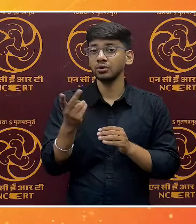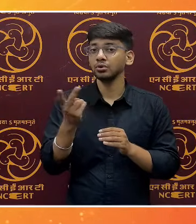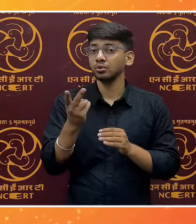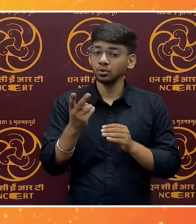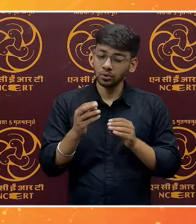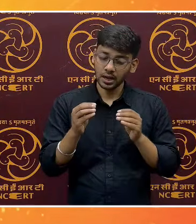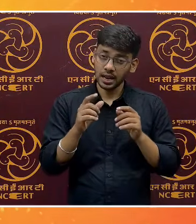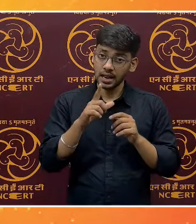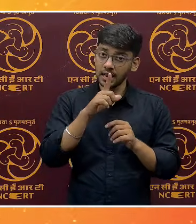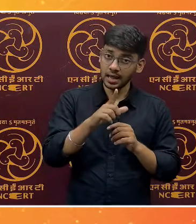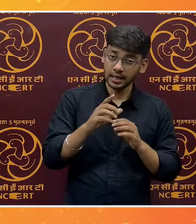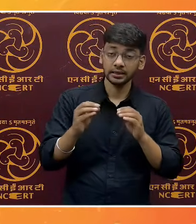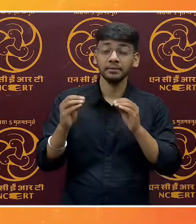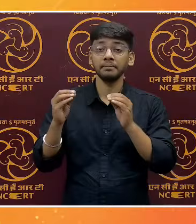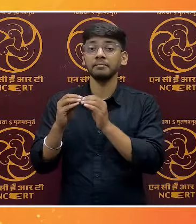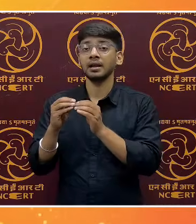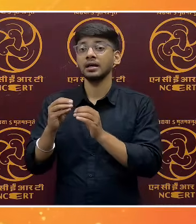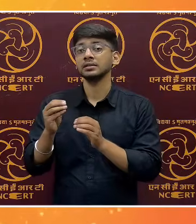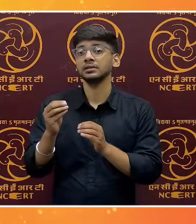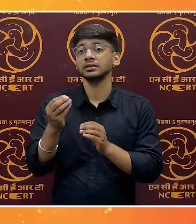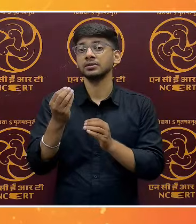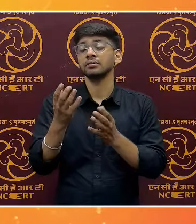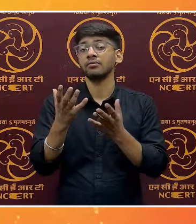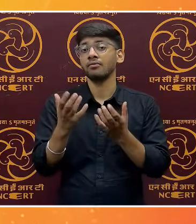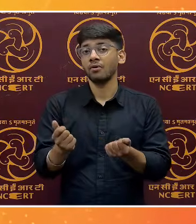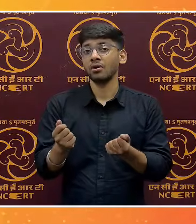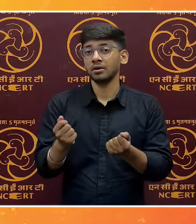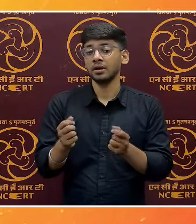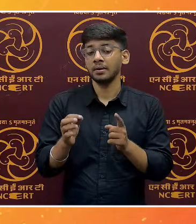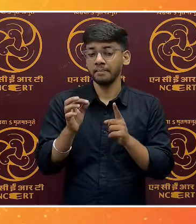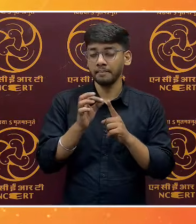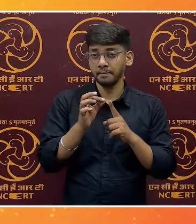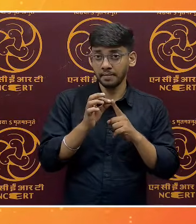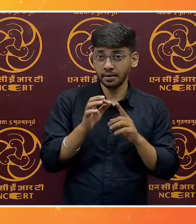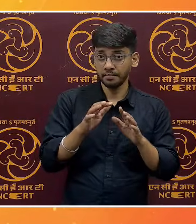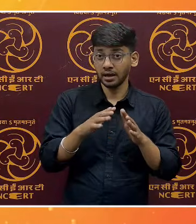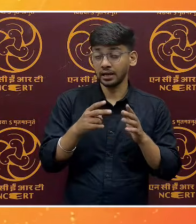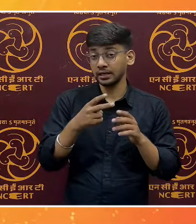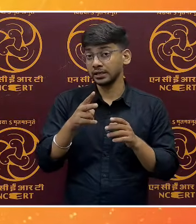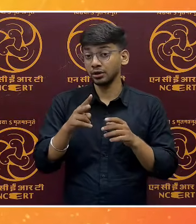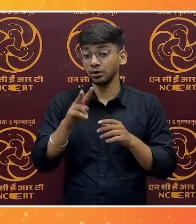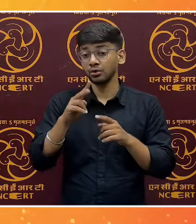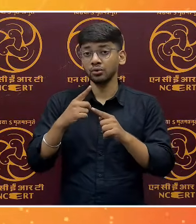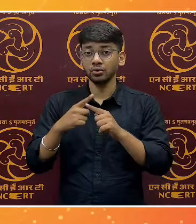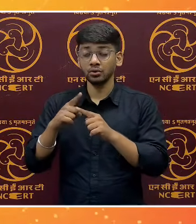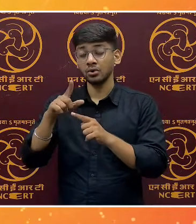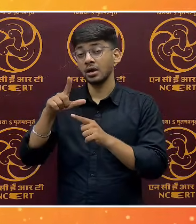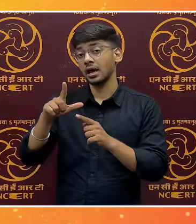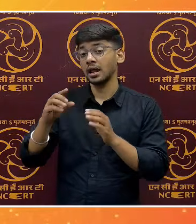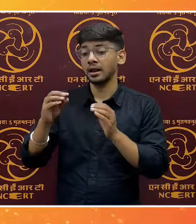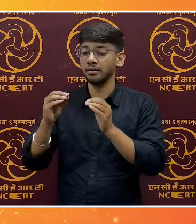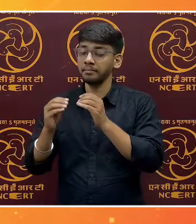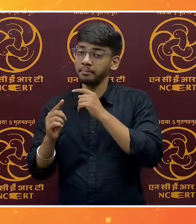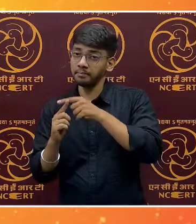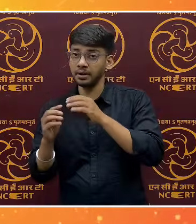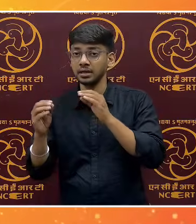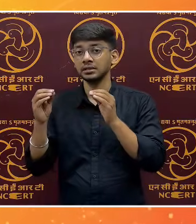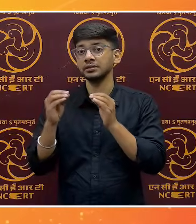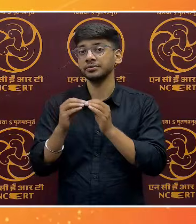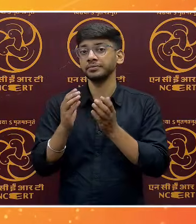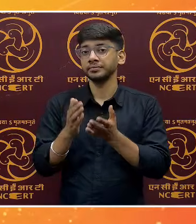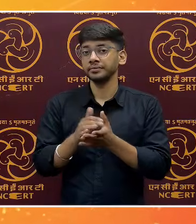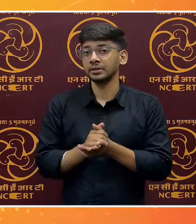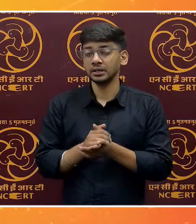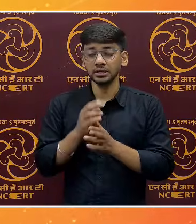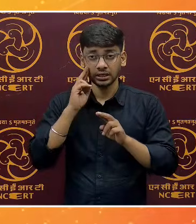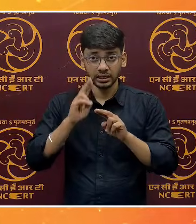breadth. Okay, so what is parameter? Parameter is 2 into L plus B. So it is dependent on length and breadth. If